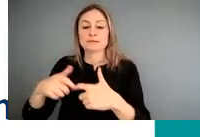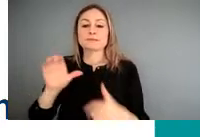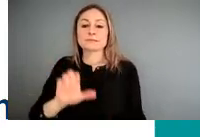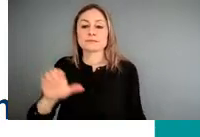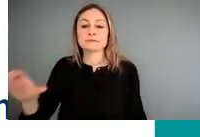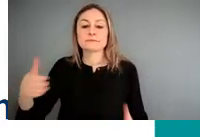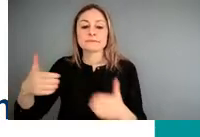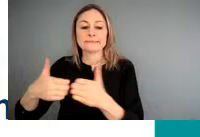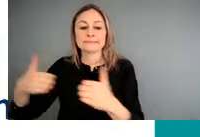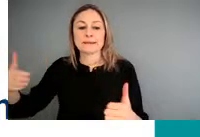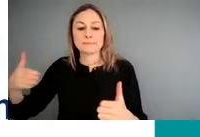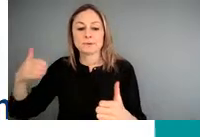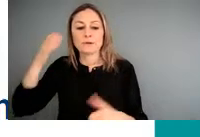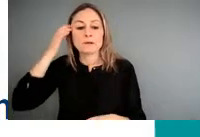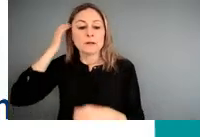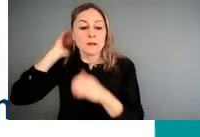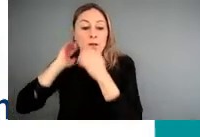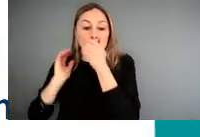front.